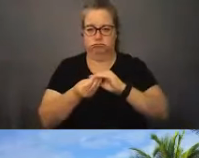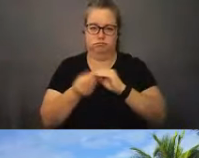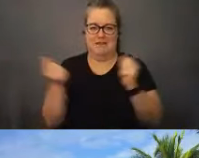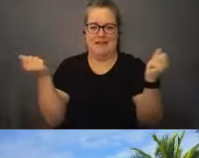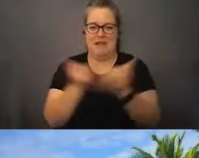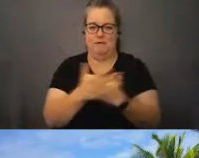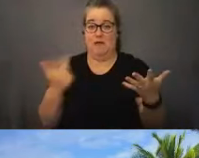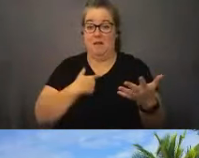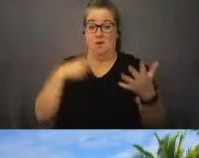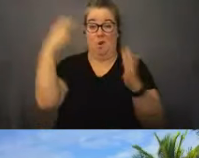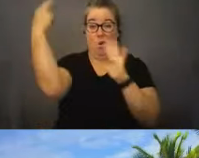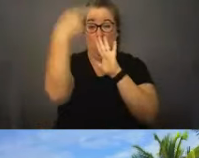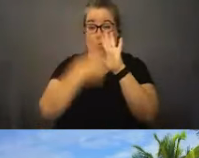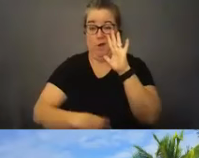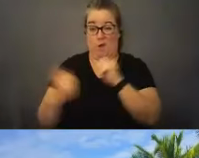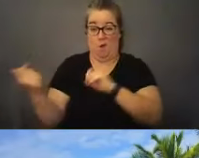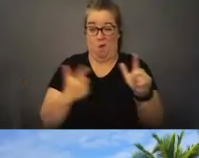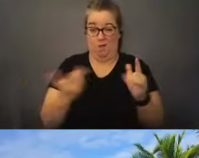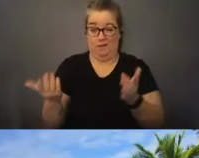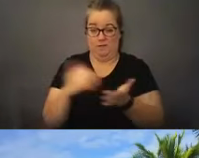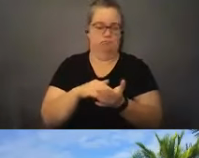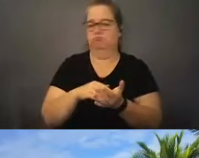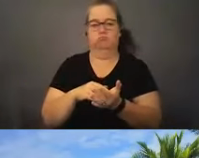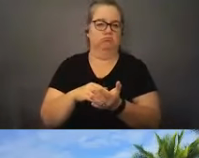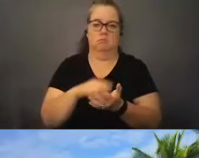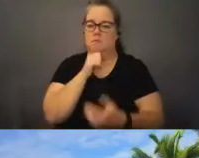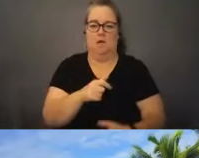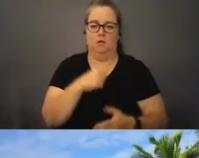going to read it all again to you.